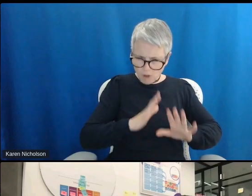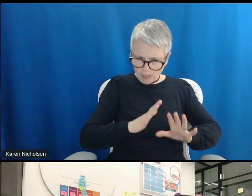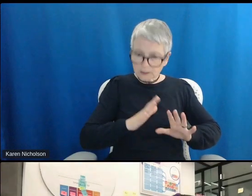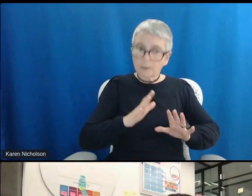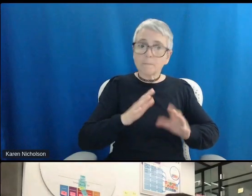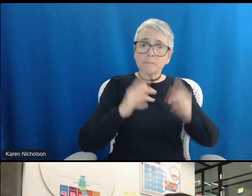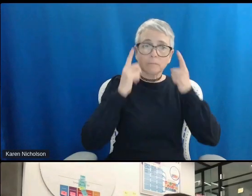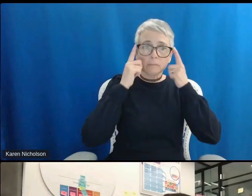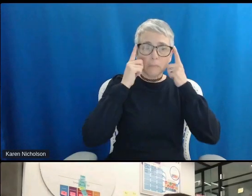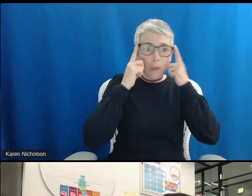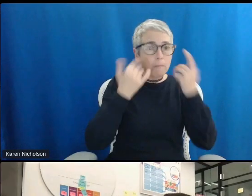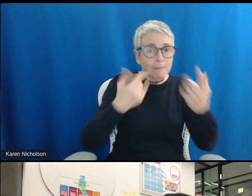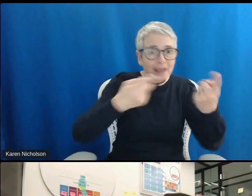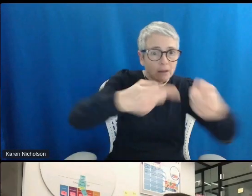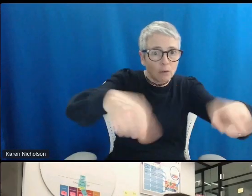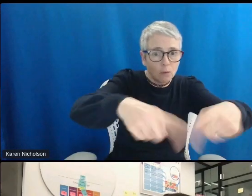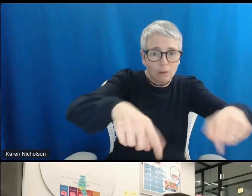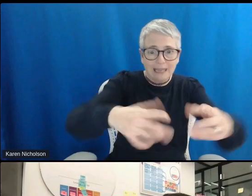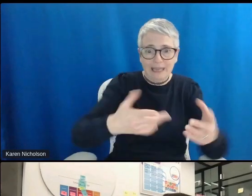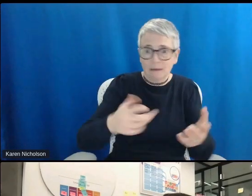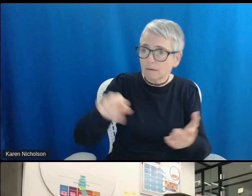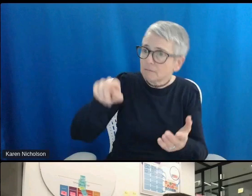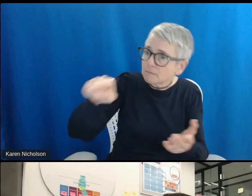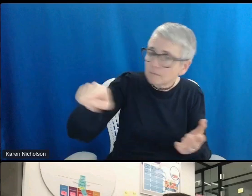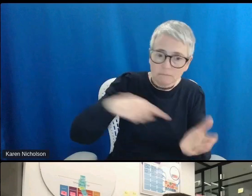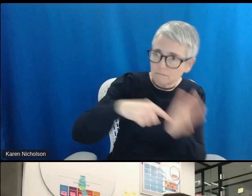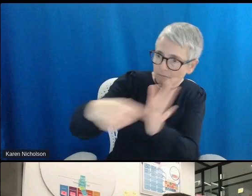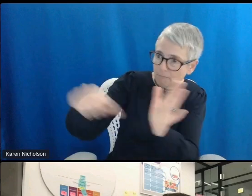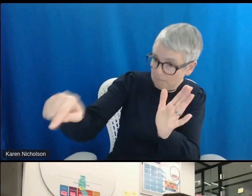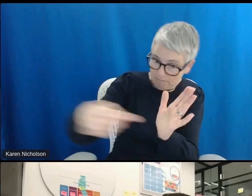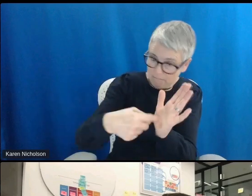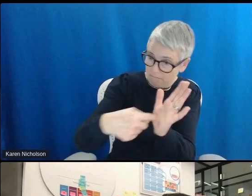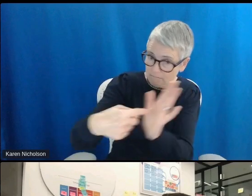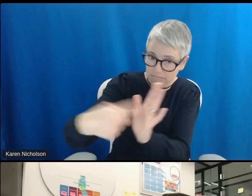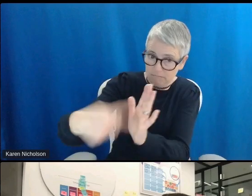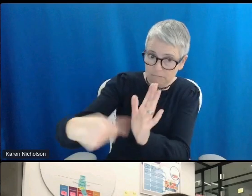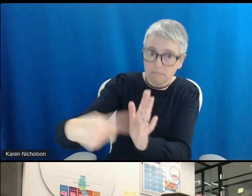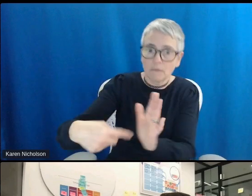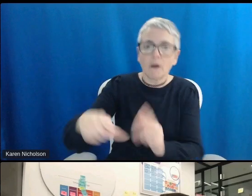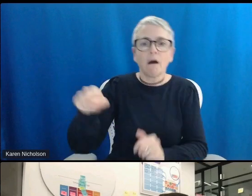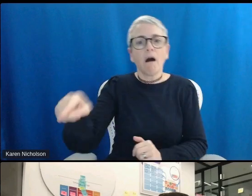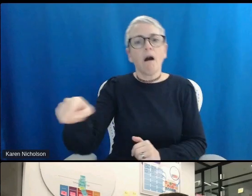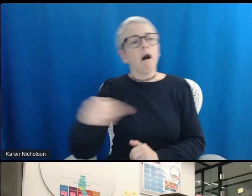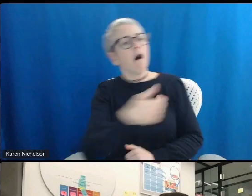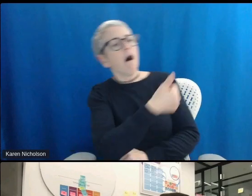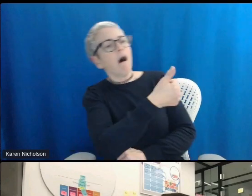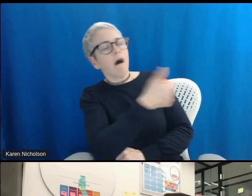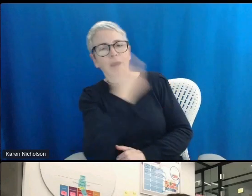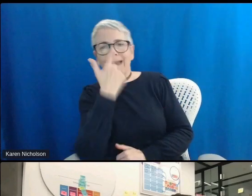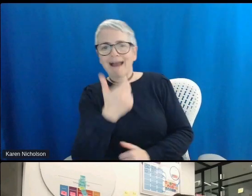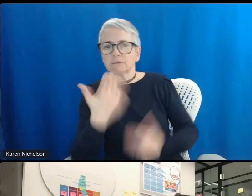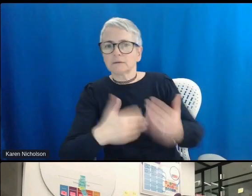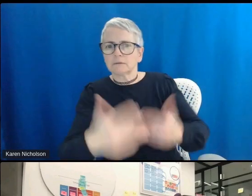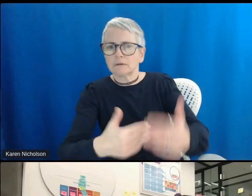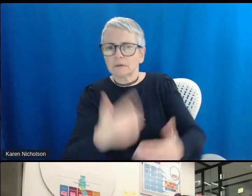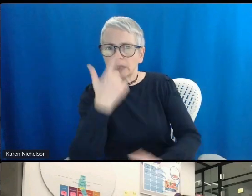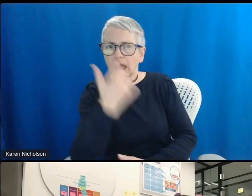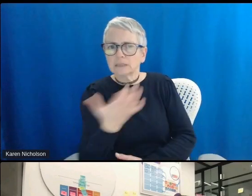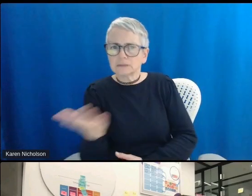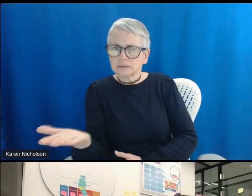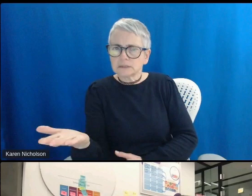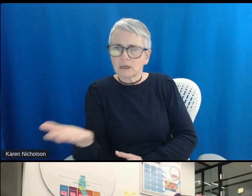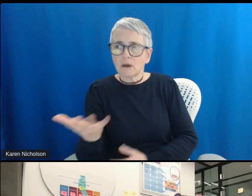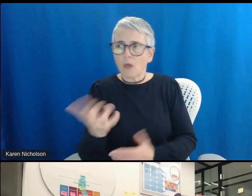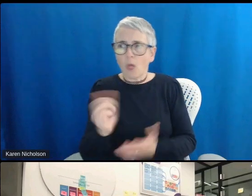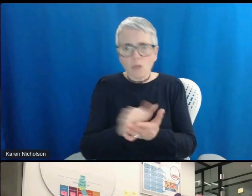useful, and then that will help, because the return on investment, actually the investment could be fairly minimal. It's just asking some pertinent questions